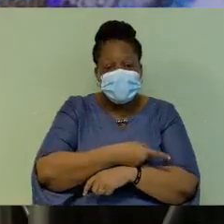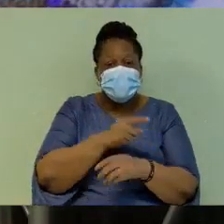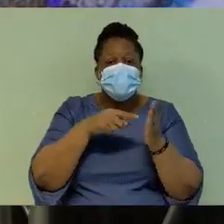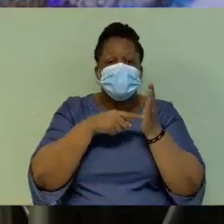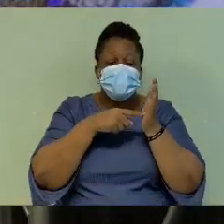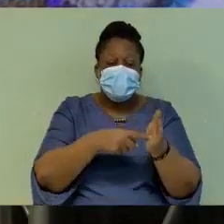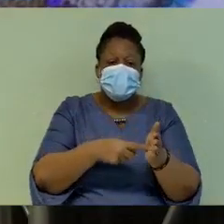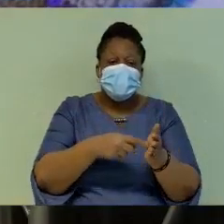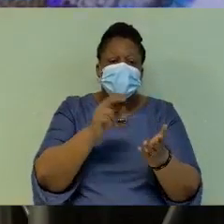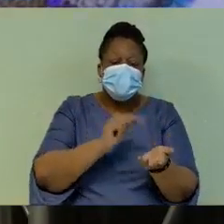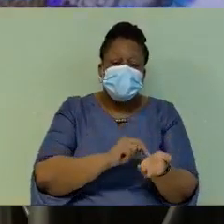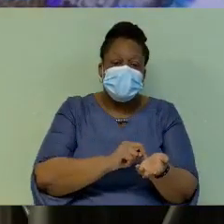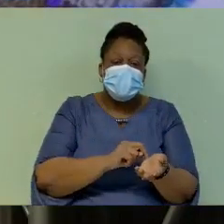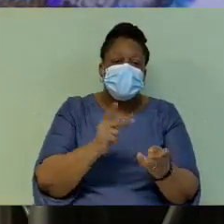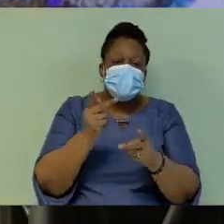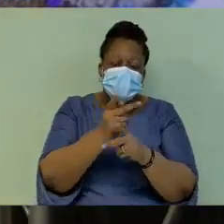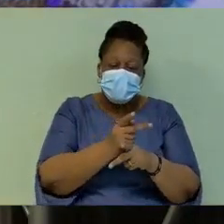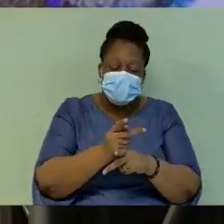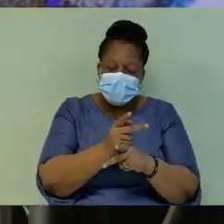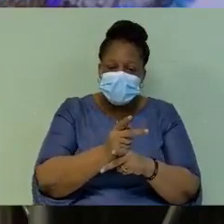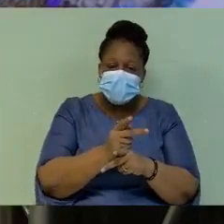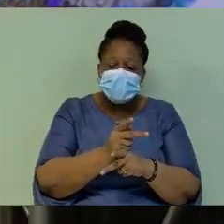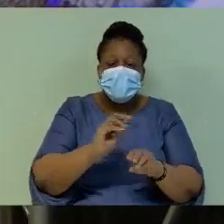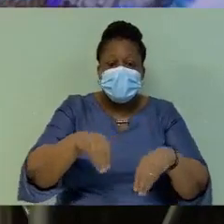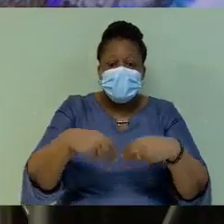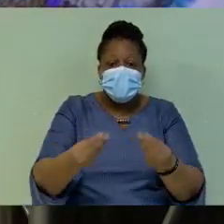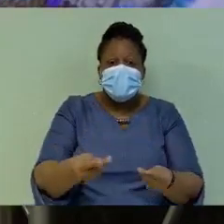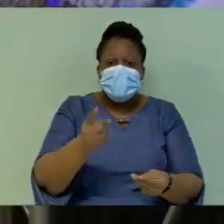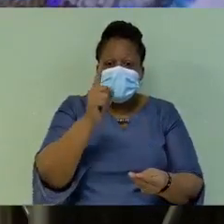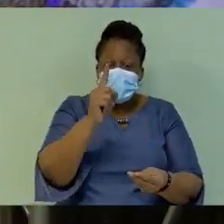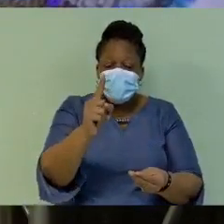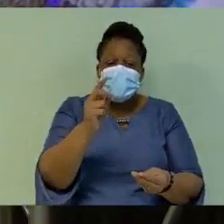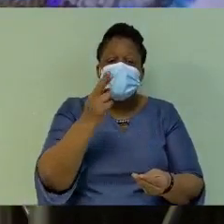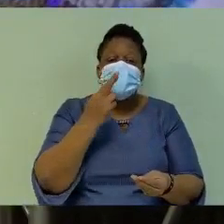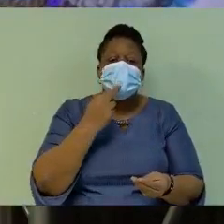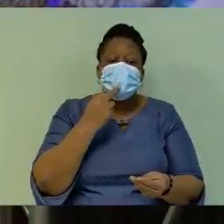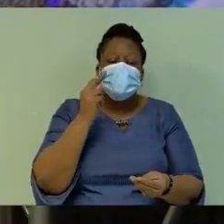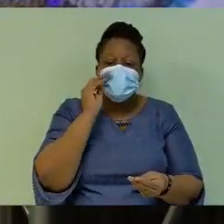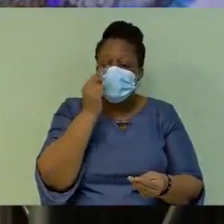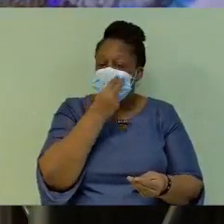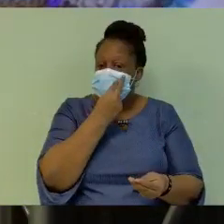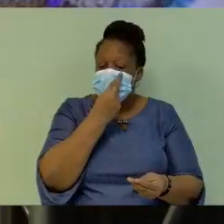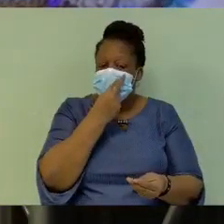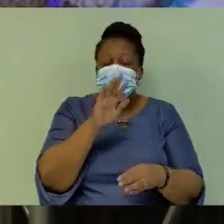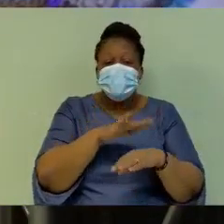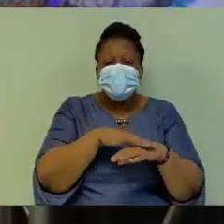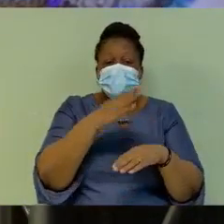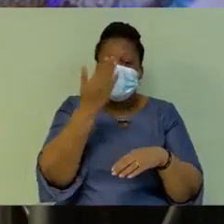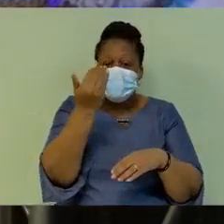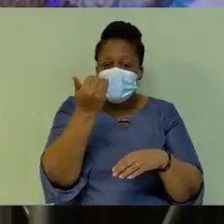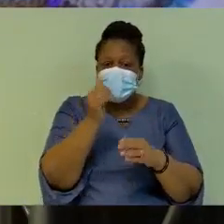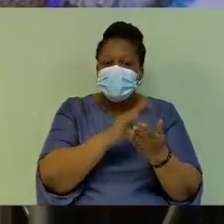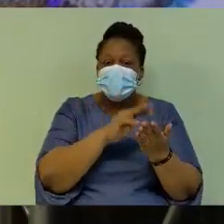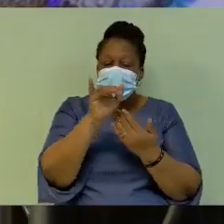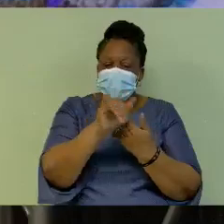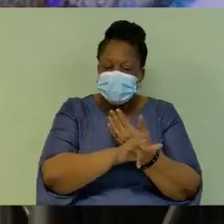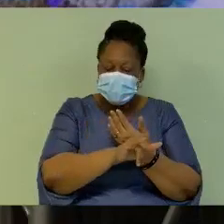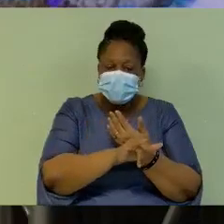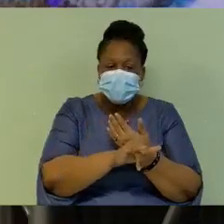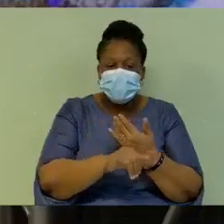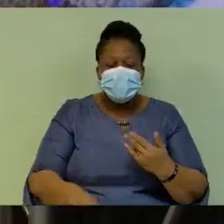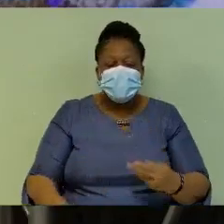care. To the rest of us, let us adhere to the instructions given by the COVID-19 National Task Force and keep our federation